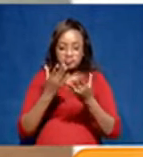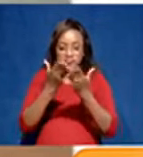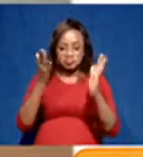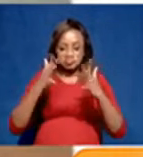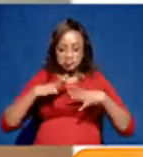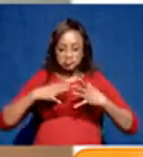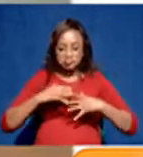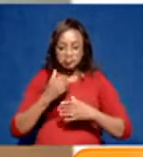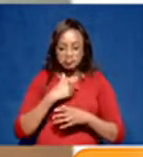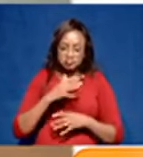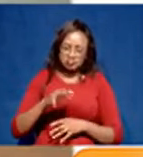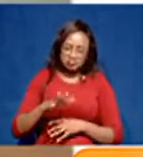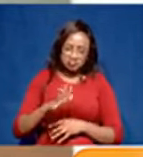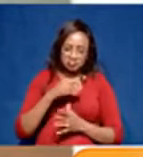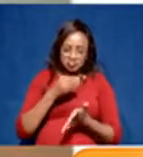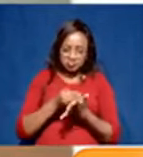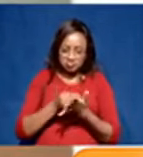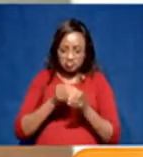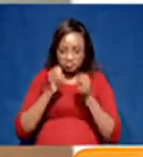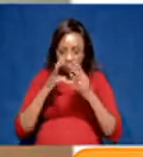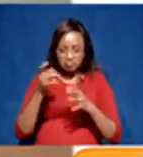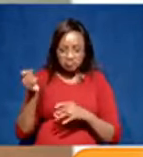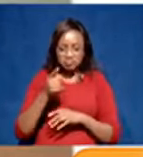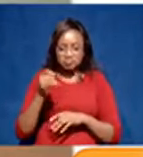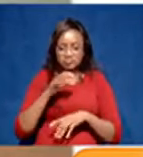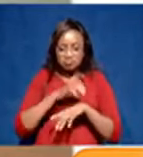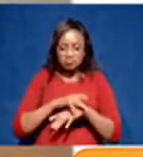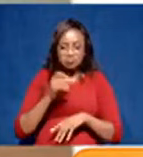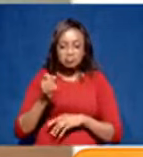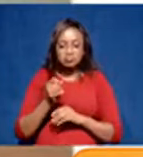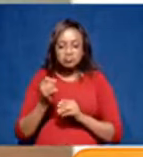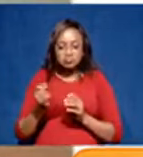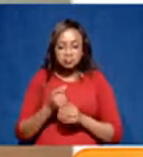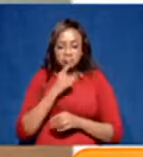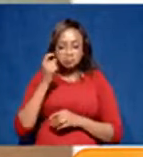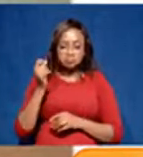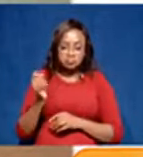determine estimates of incomes, and that is what we are going to rely on.